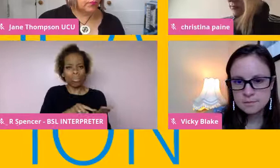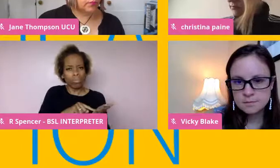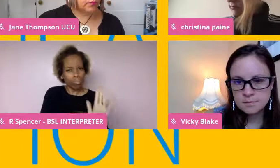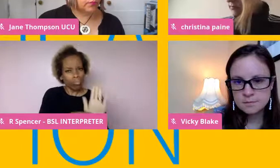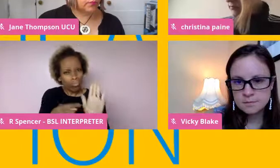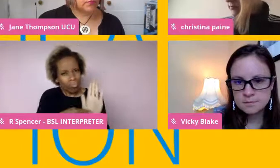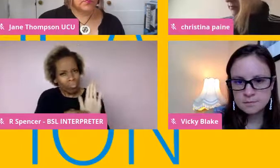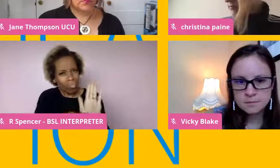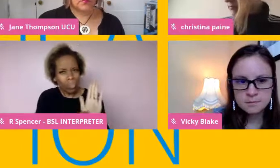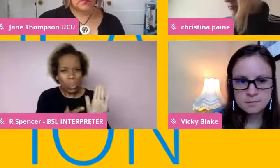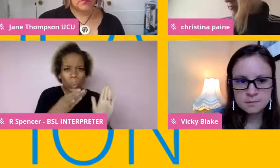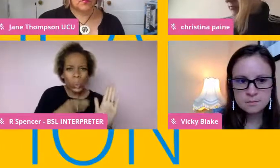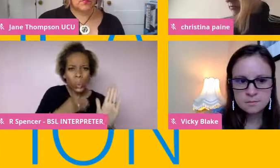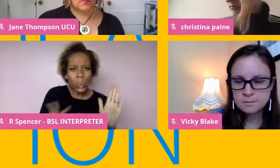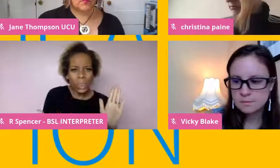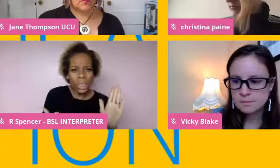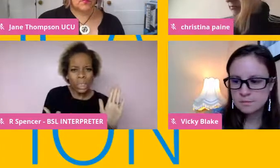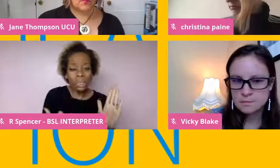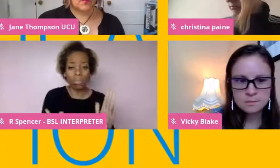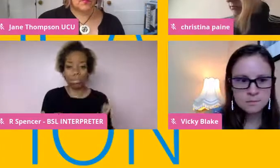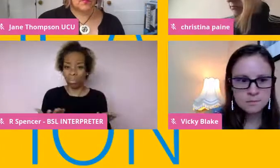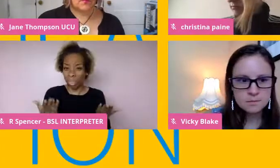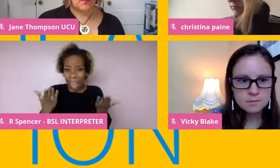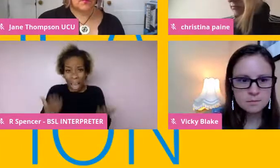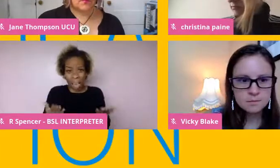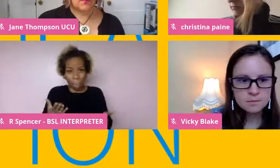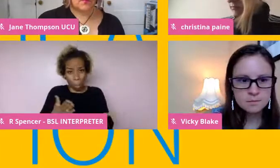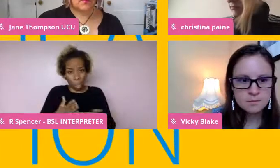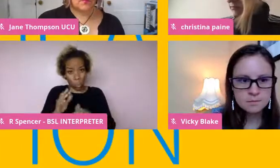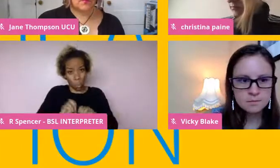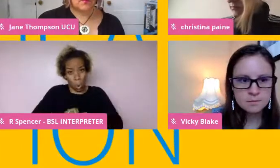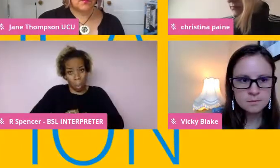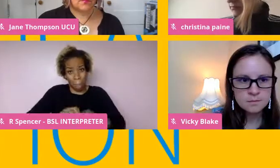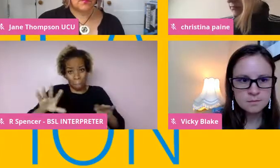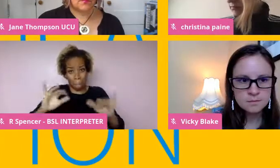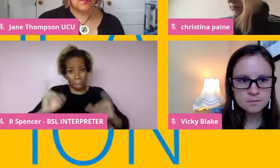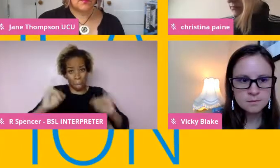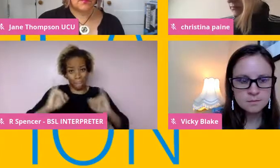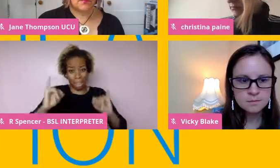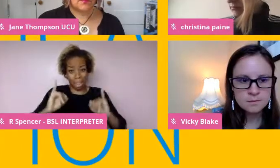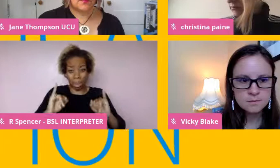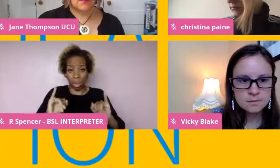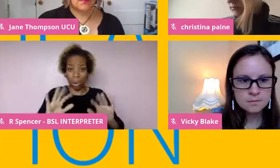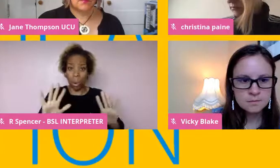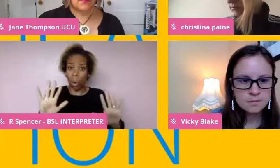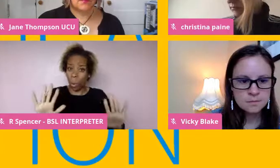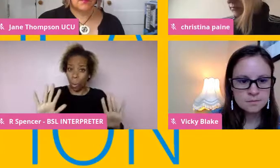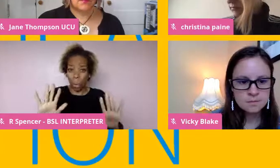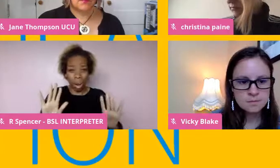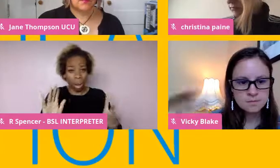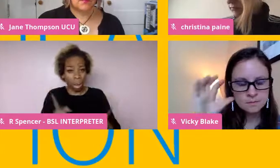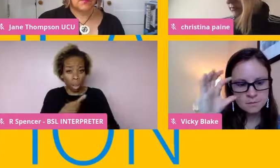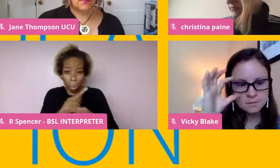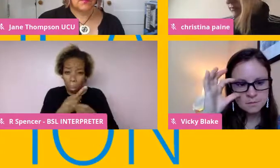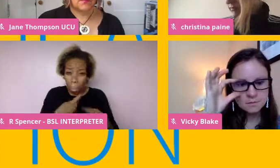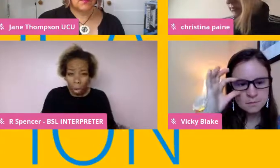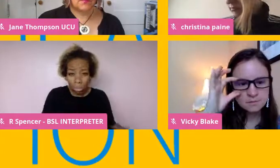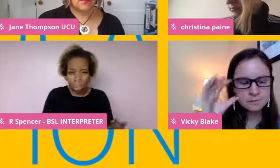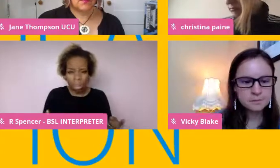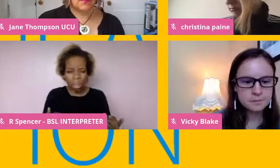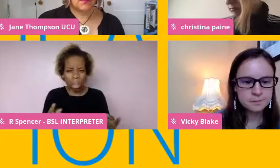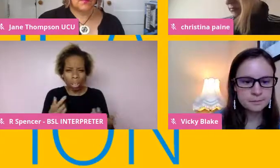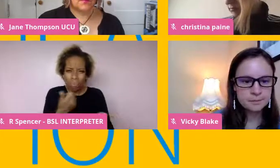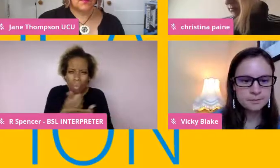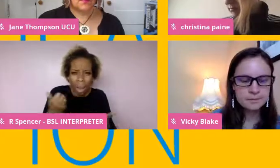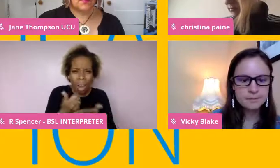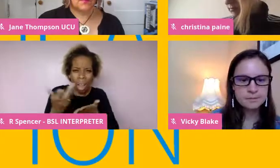moment, especially in this unprecedented, this pandemic situation, it's been almost impossible to get any proper regular discussions